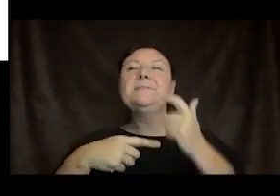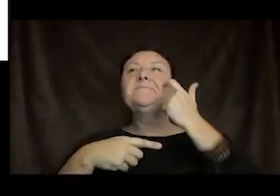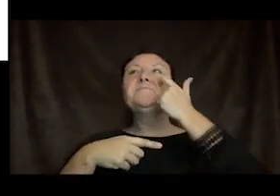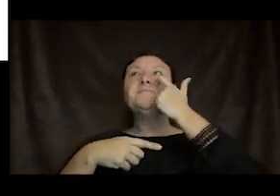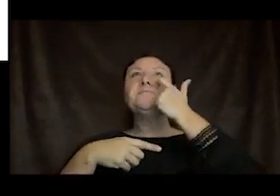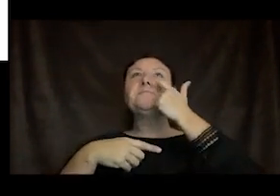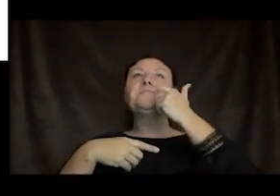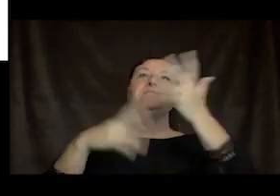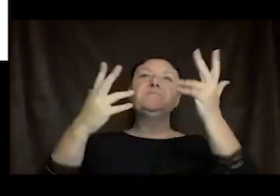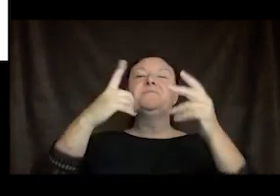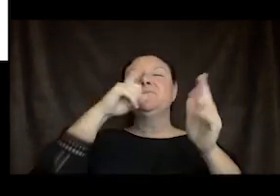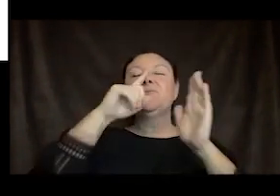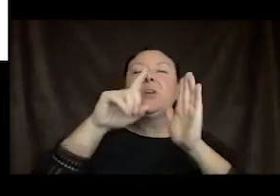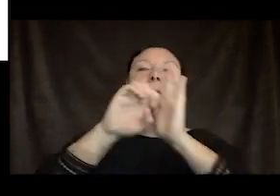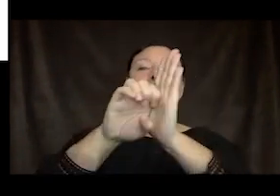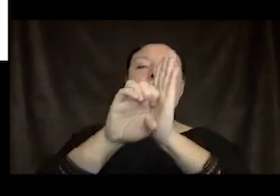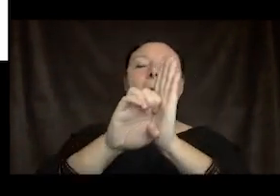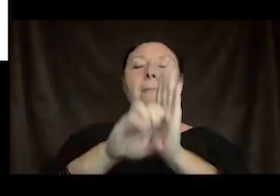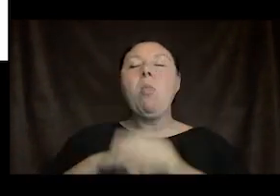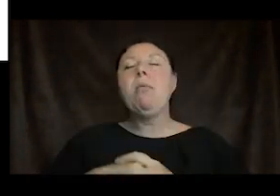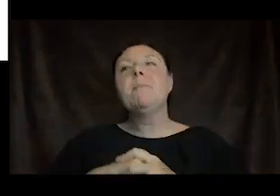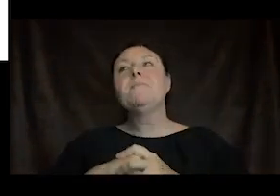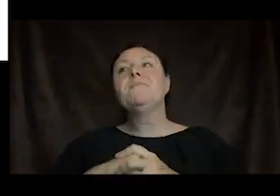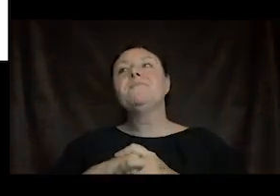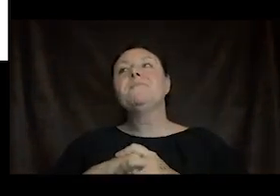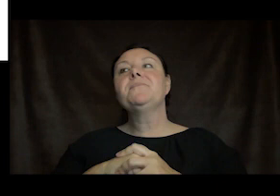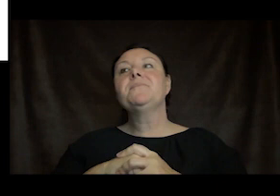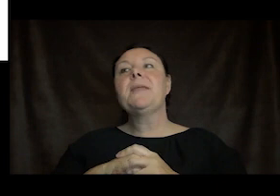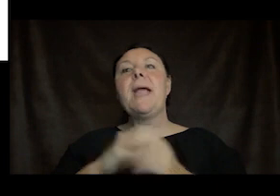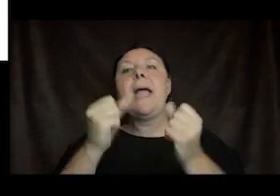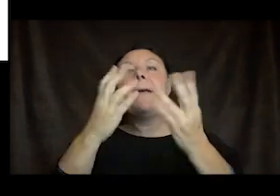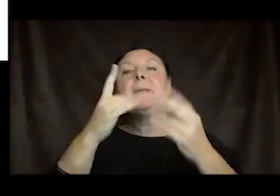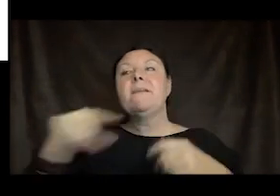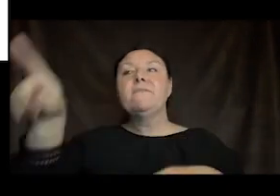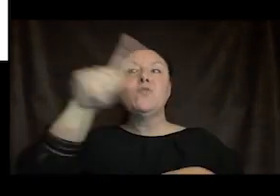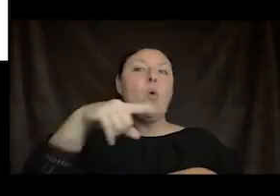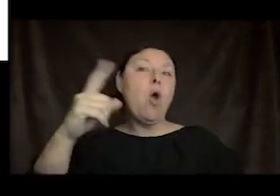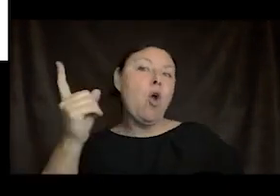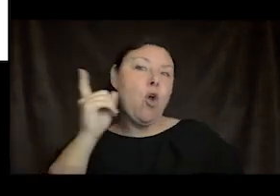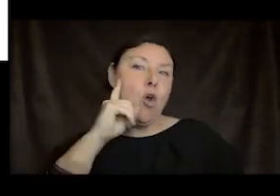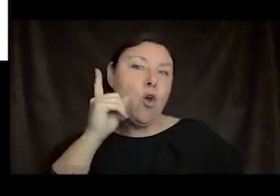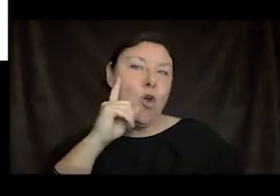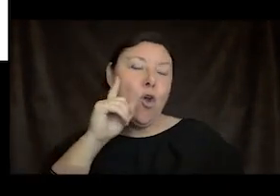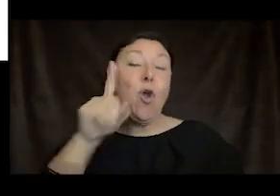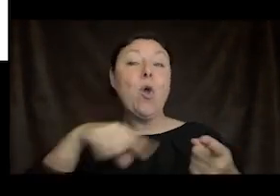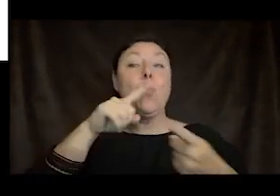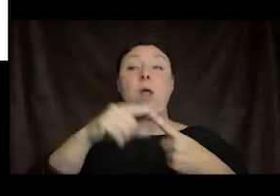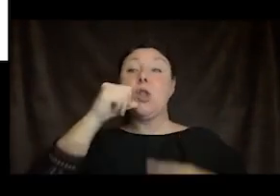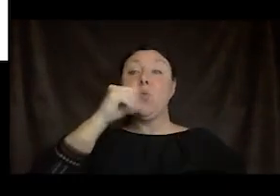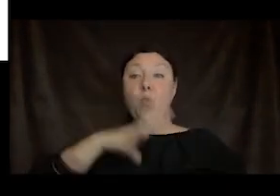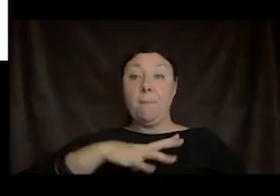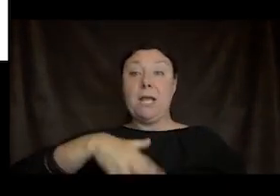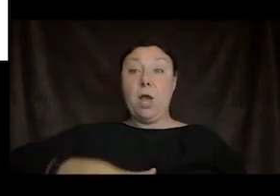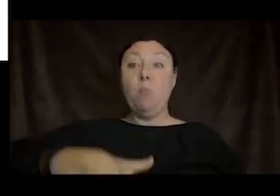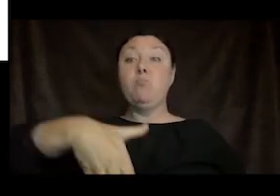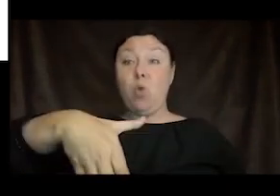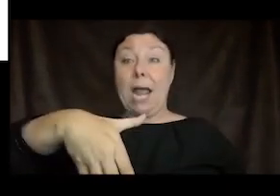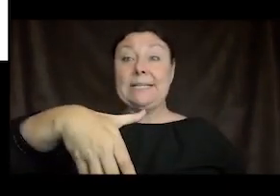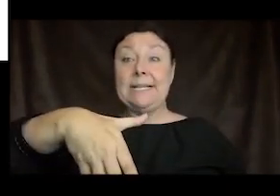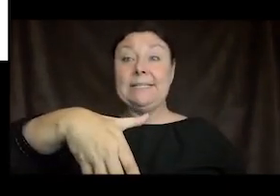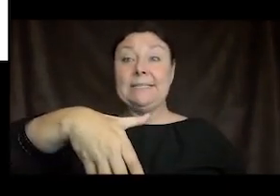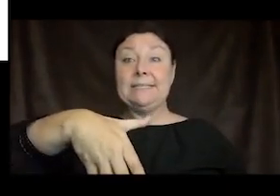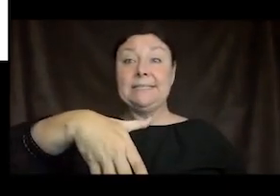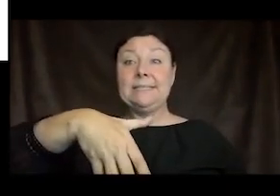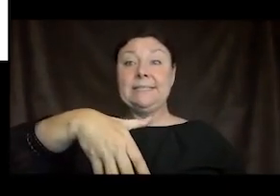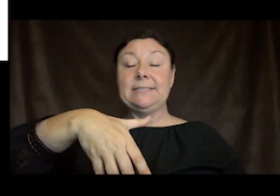see me, but so I won't ask you to raise your hand, but how many of you have ever heard that when a woman is pregnant, she